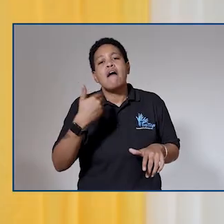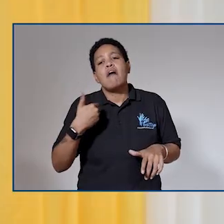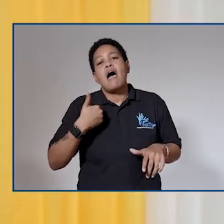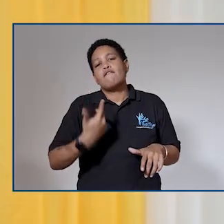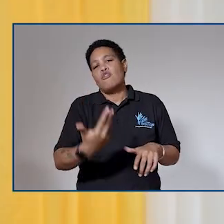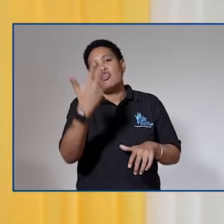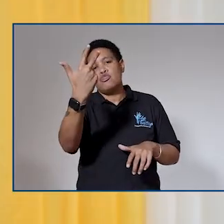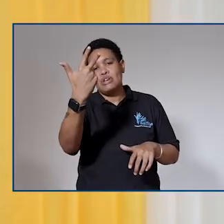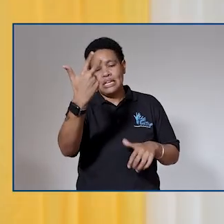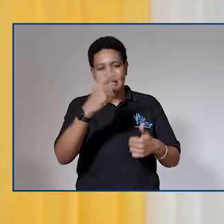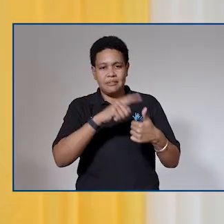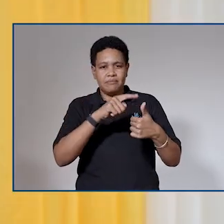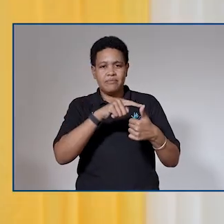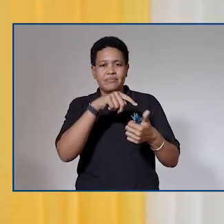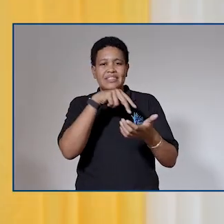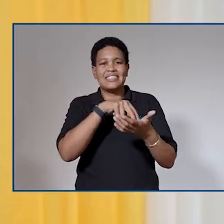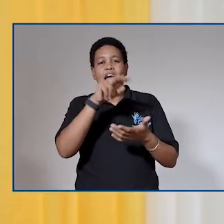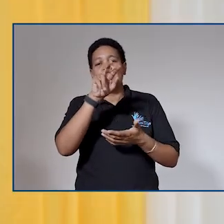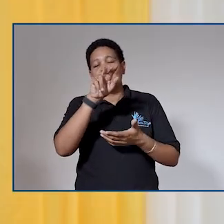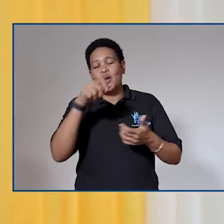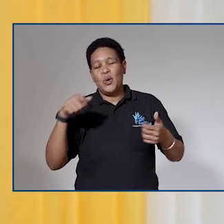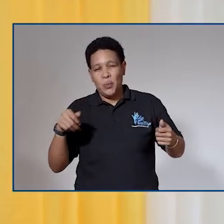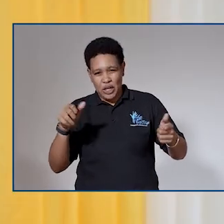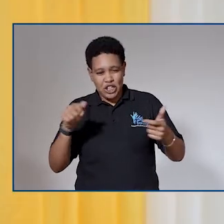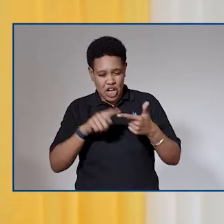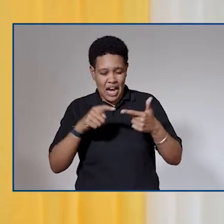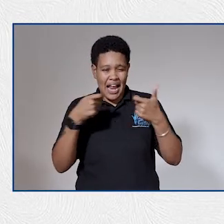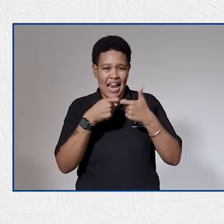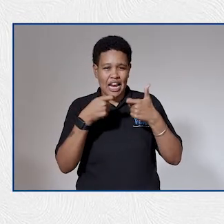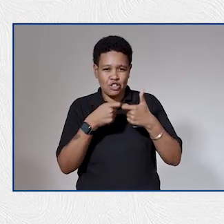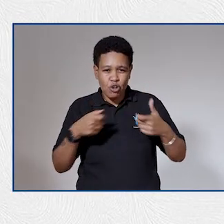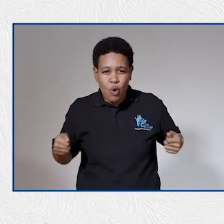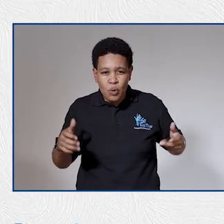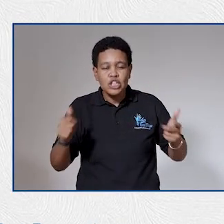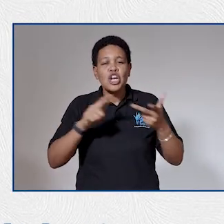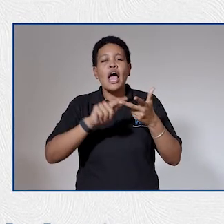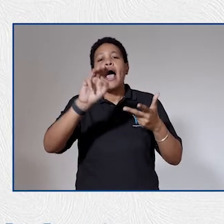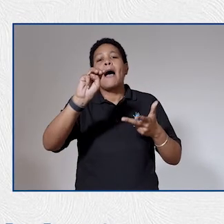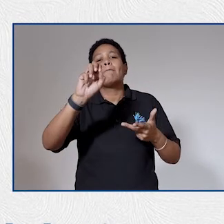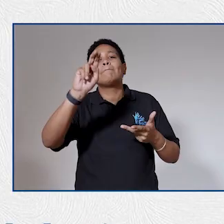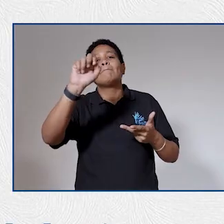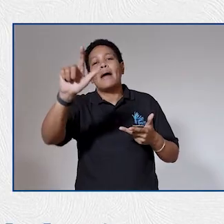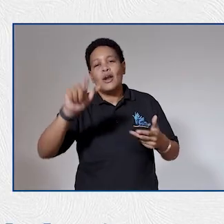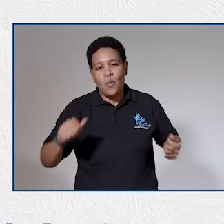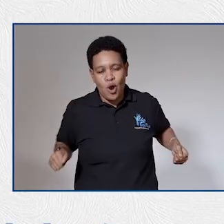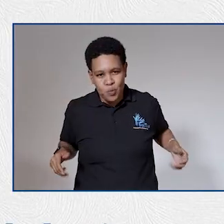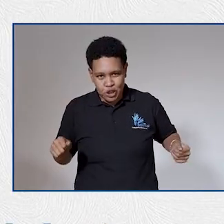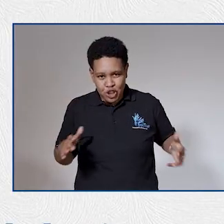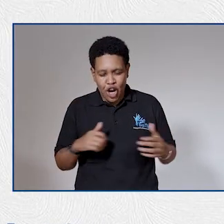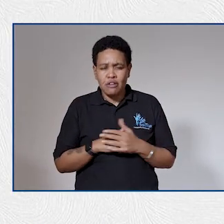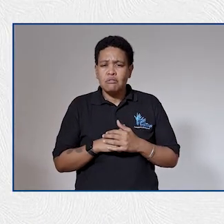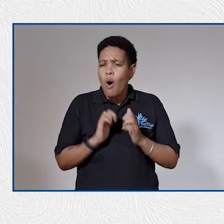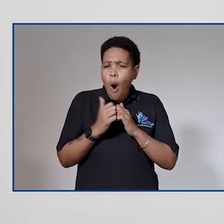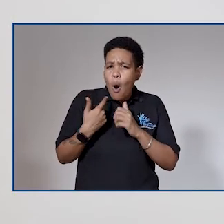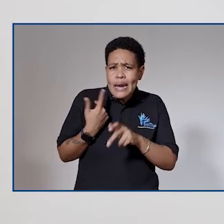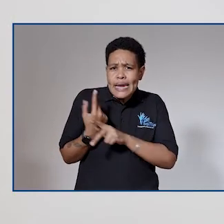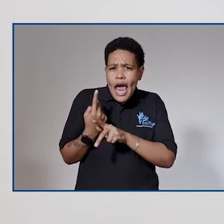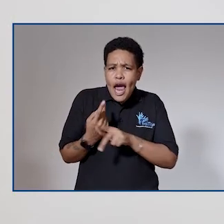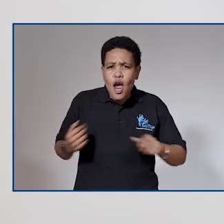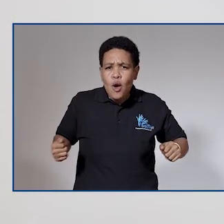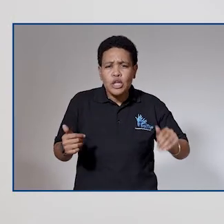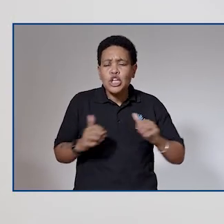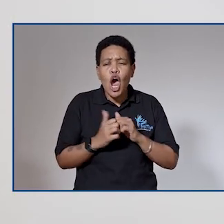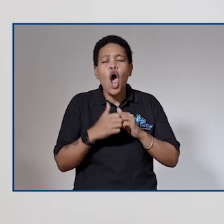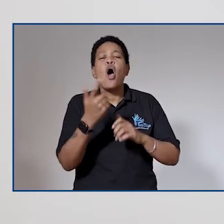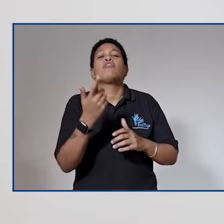types: standing wheelchair, electrical wheelchair, and manual wheelchair. Tips to care for wheelchairs. Some